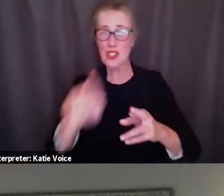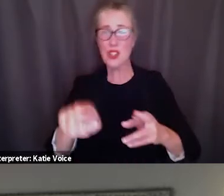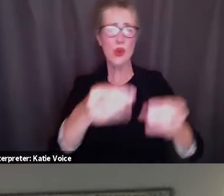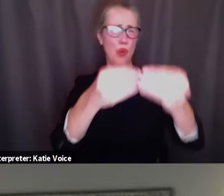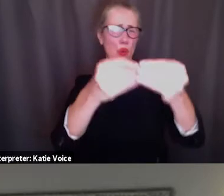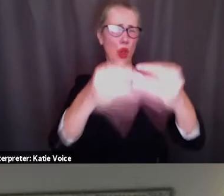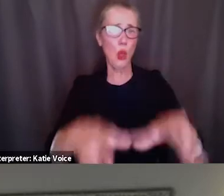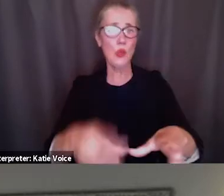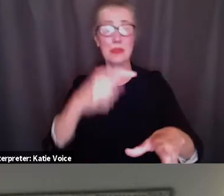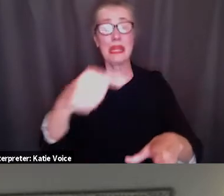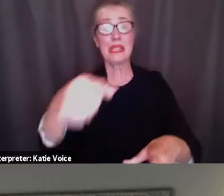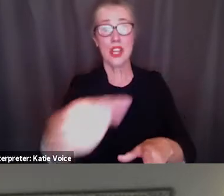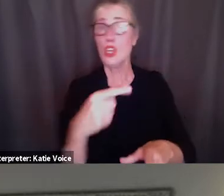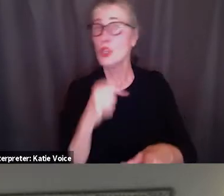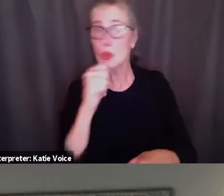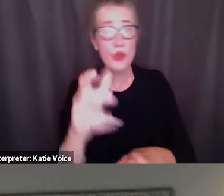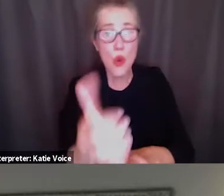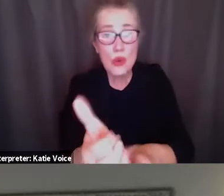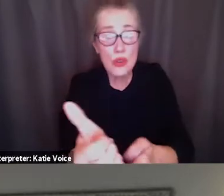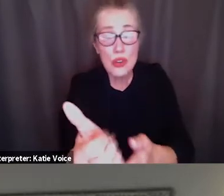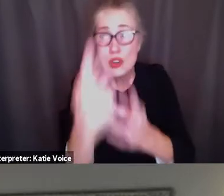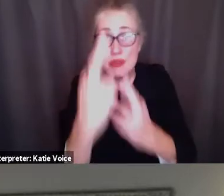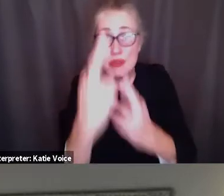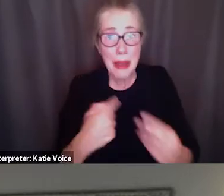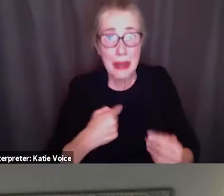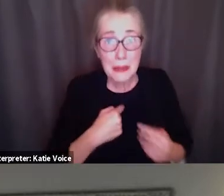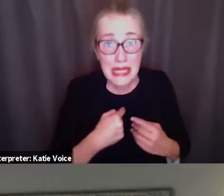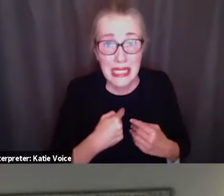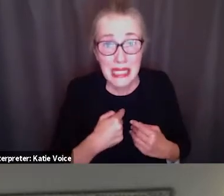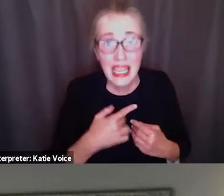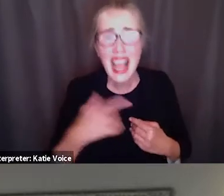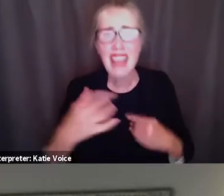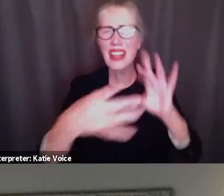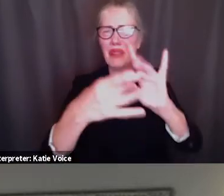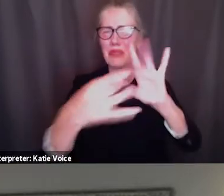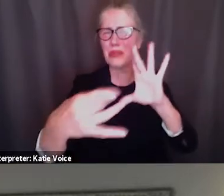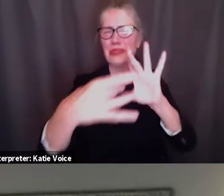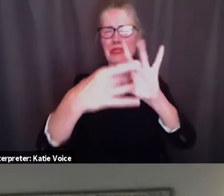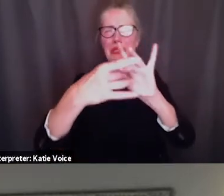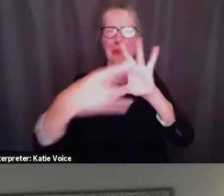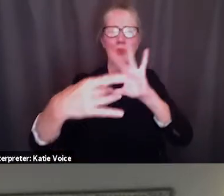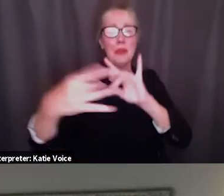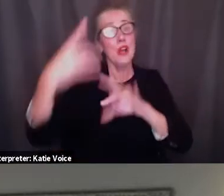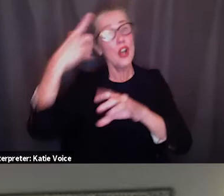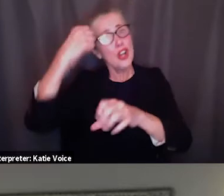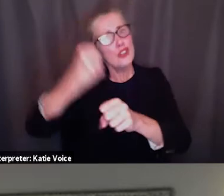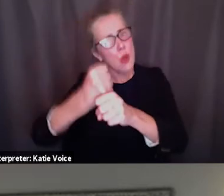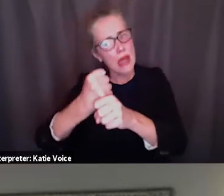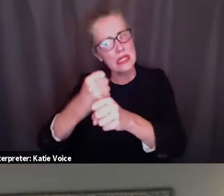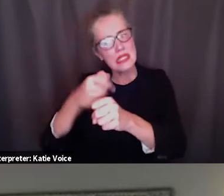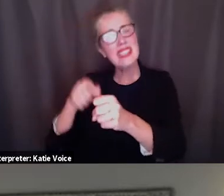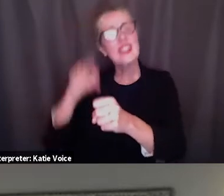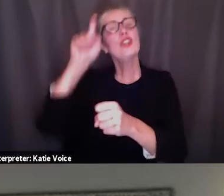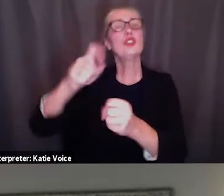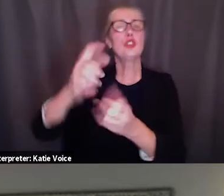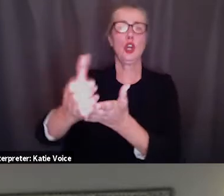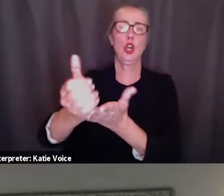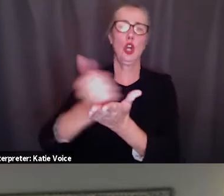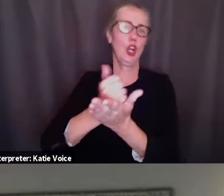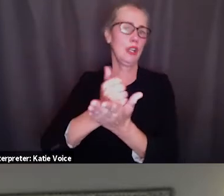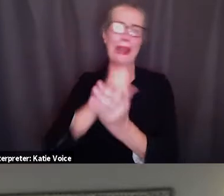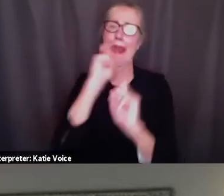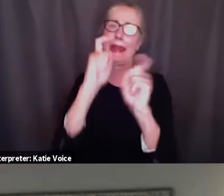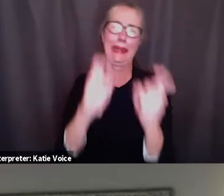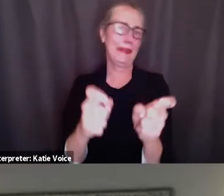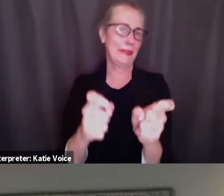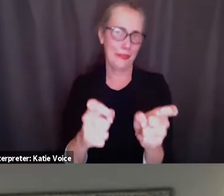disrespected me and have not earned that anymore. Trust is another one of those things that's earned. And I've got to say